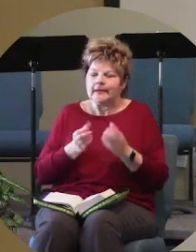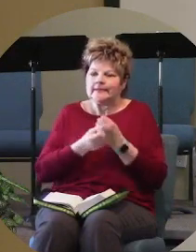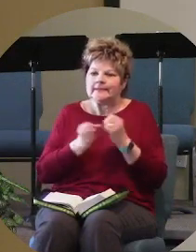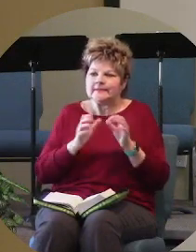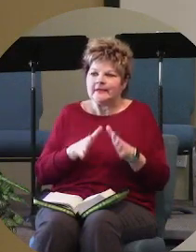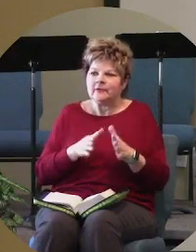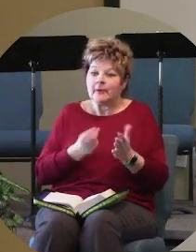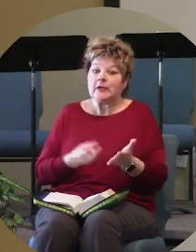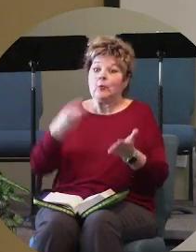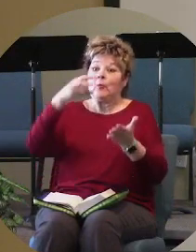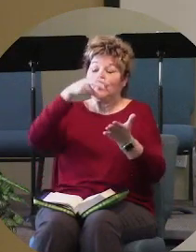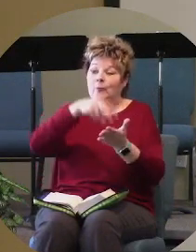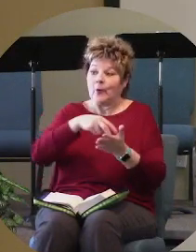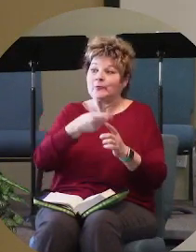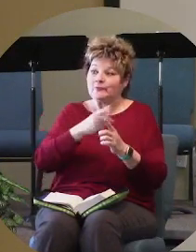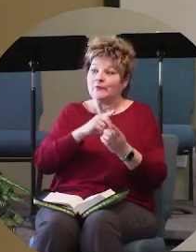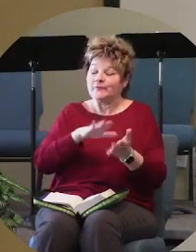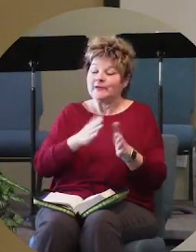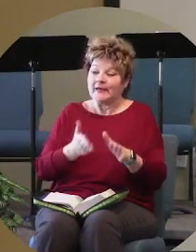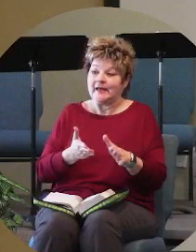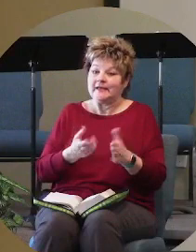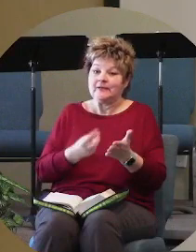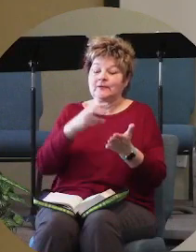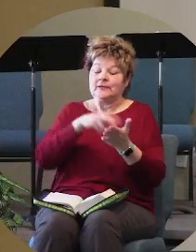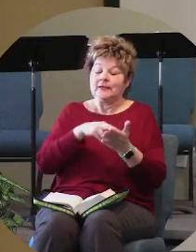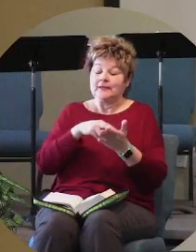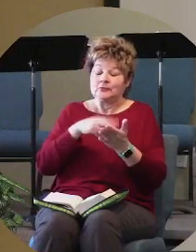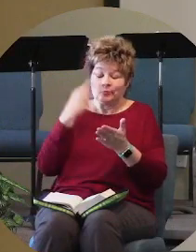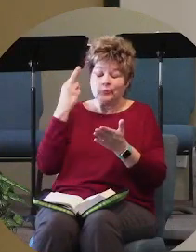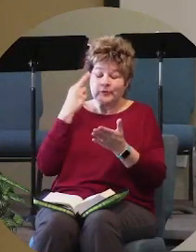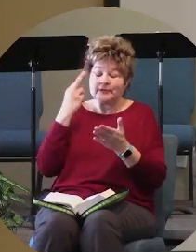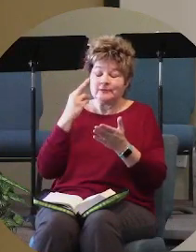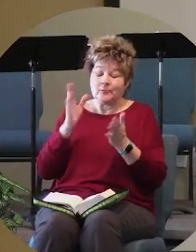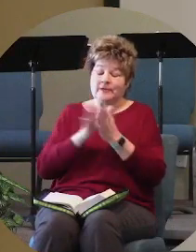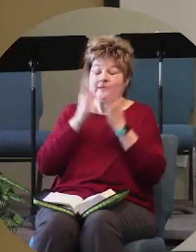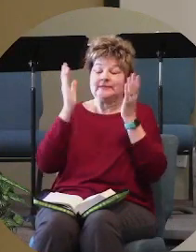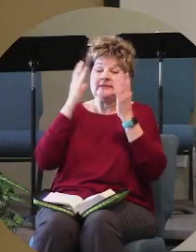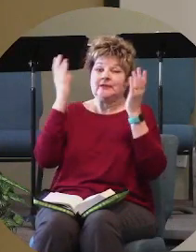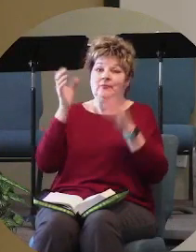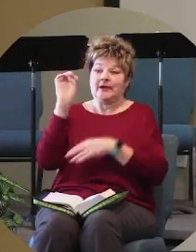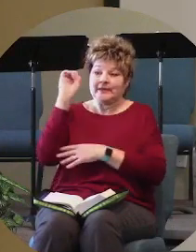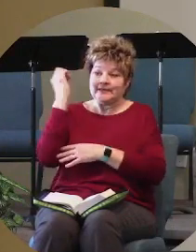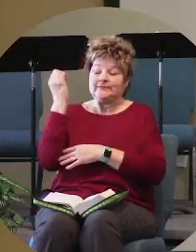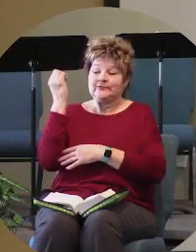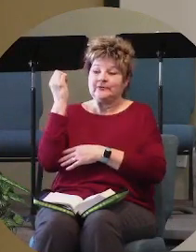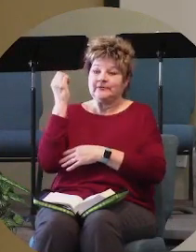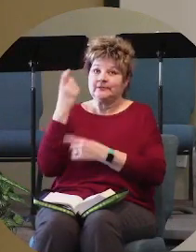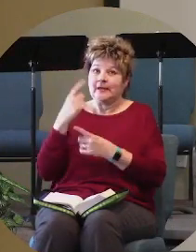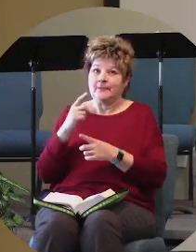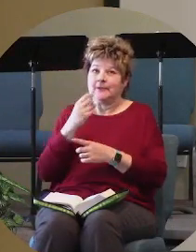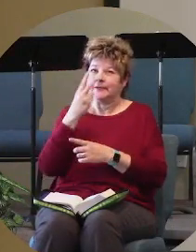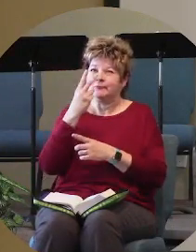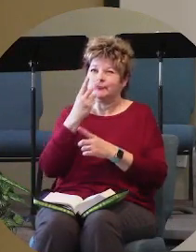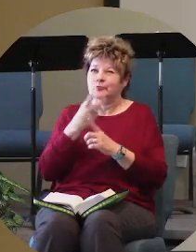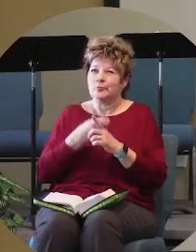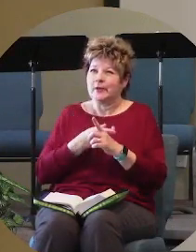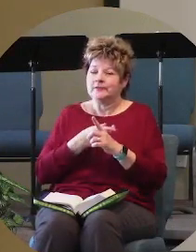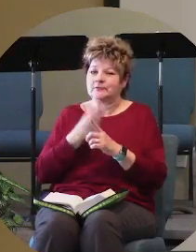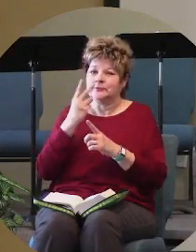But he rose from the dead. That's why we celebrate Easter. It's coming up in, 2 months? 2.5 months, something like